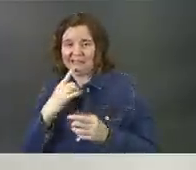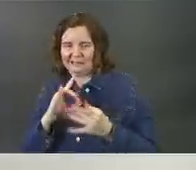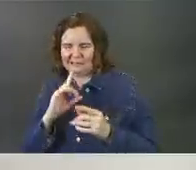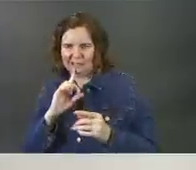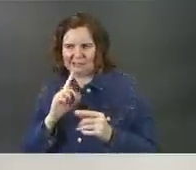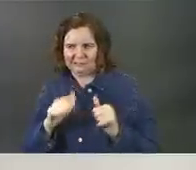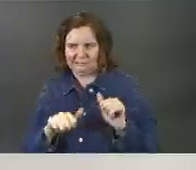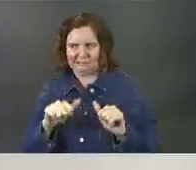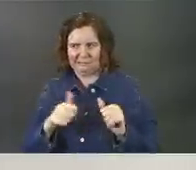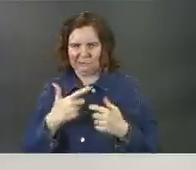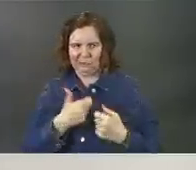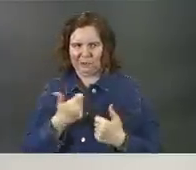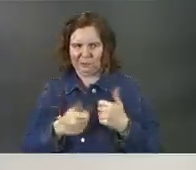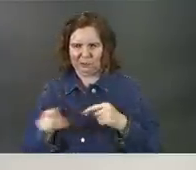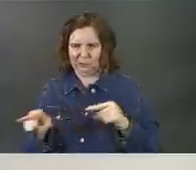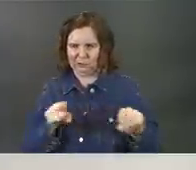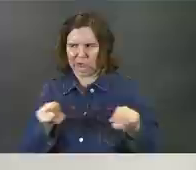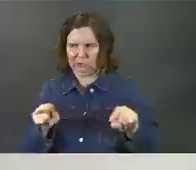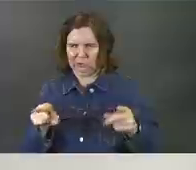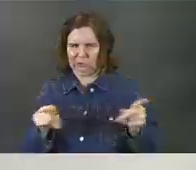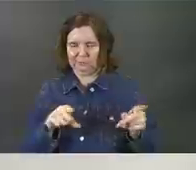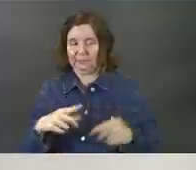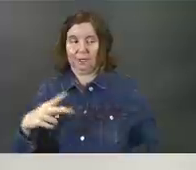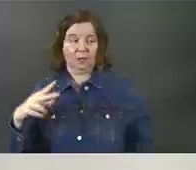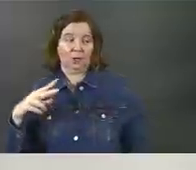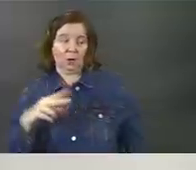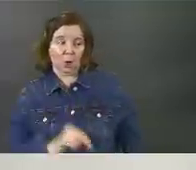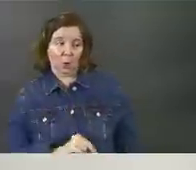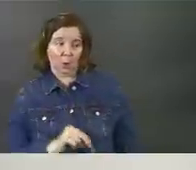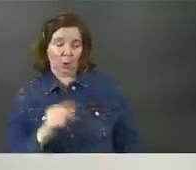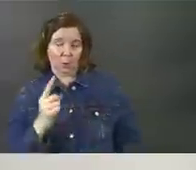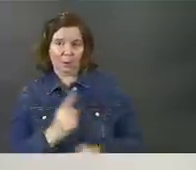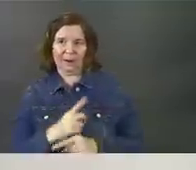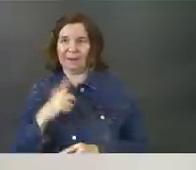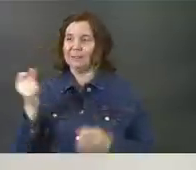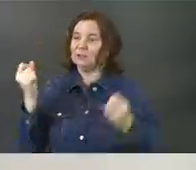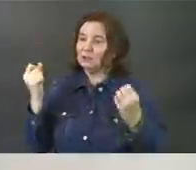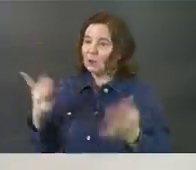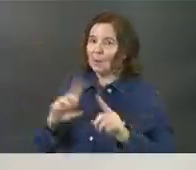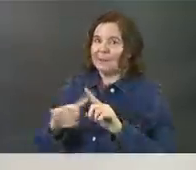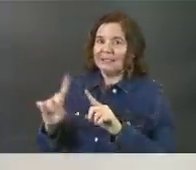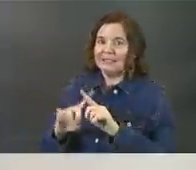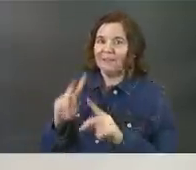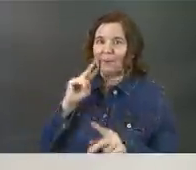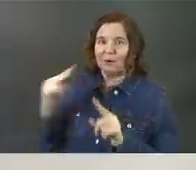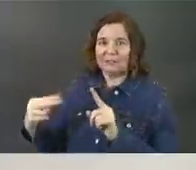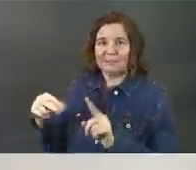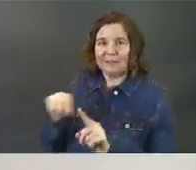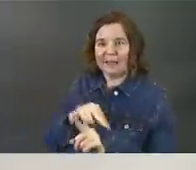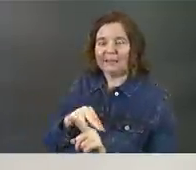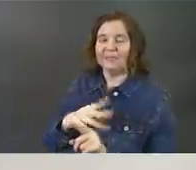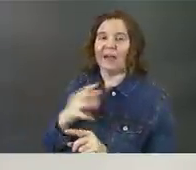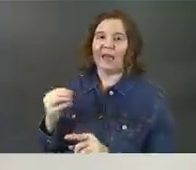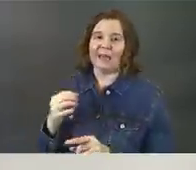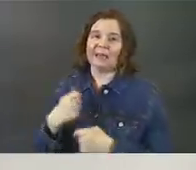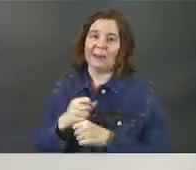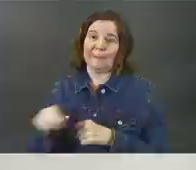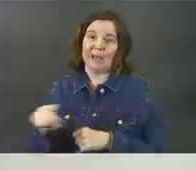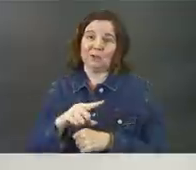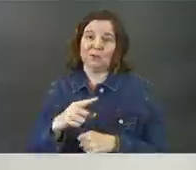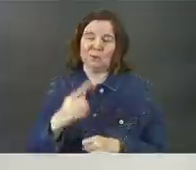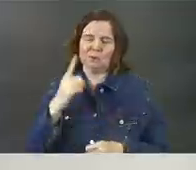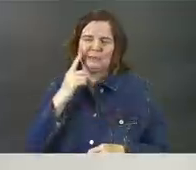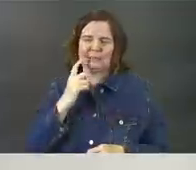you're just not sure that you trust anybody at this point because there are so many different perspectives out there, and it makes